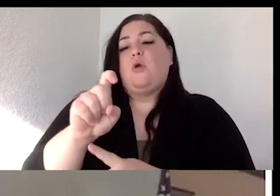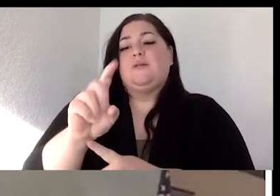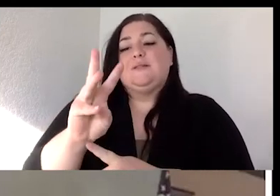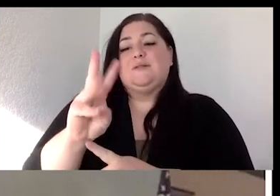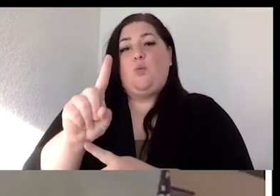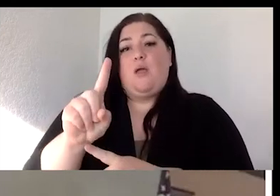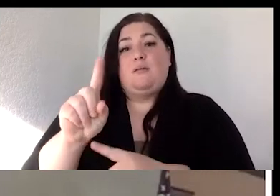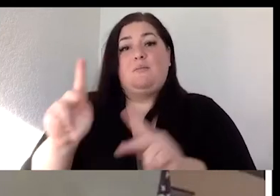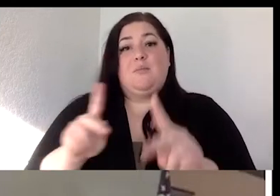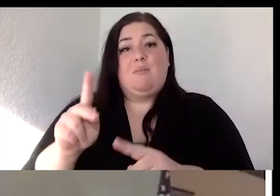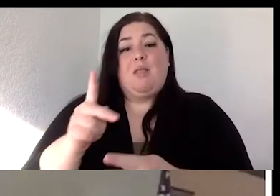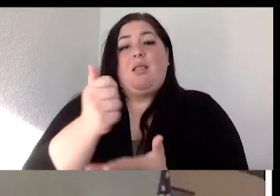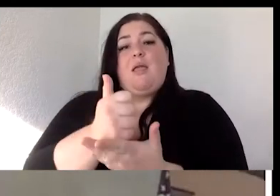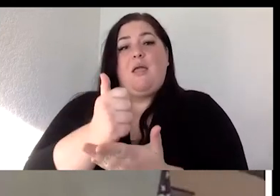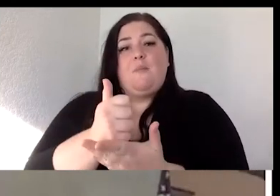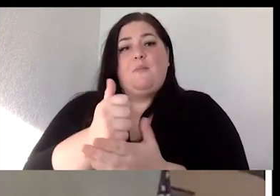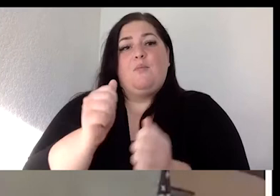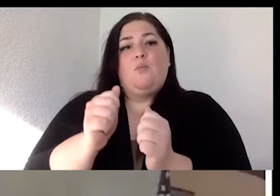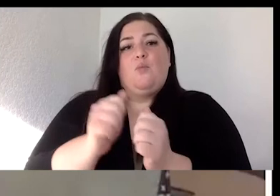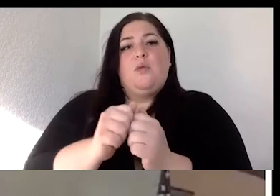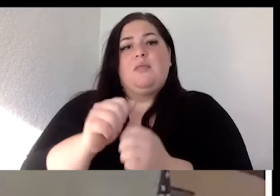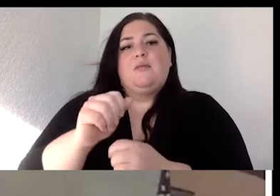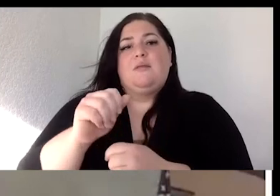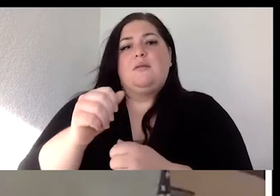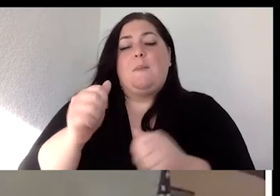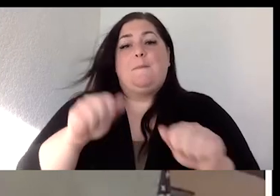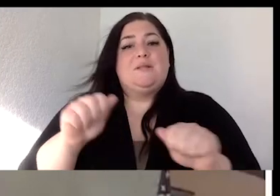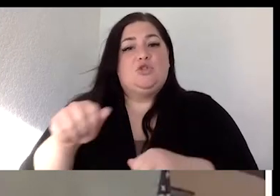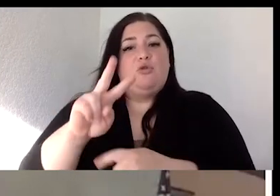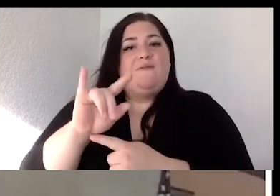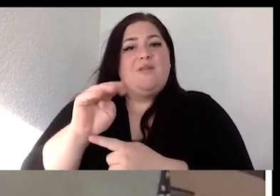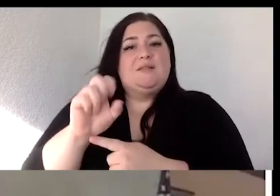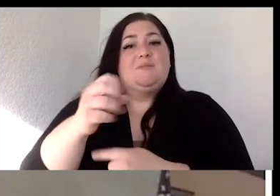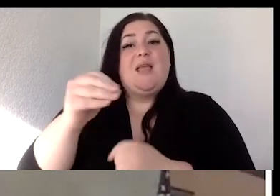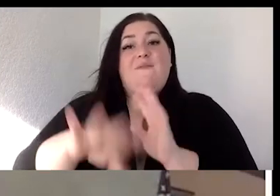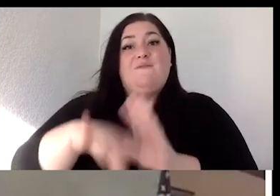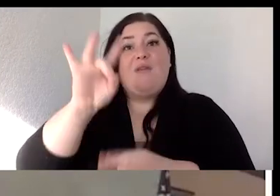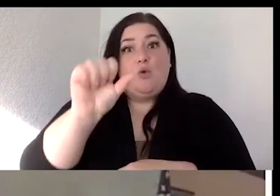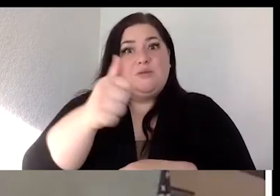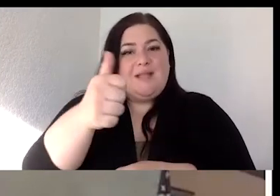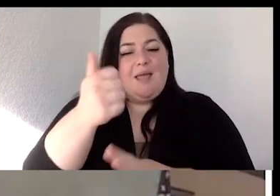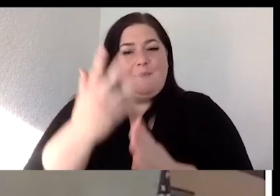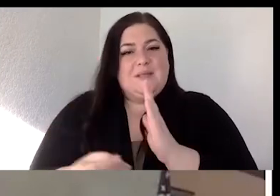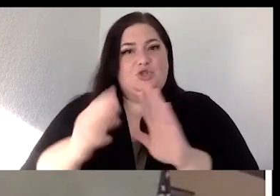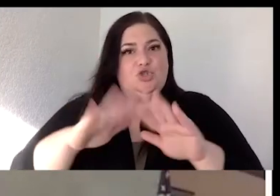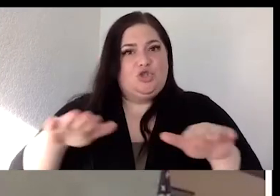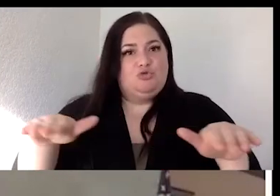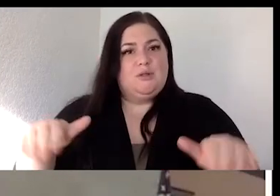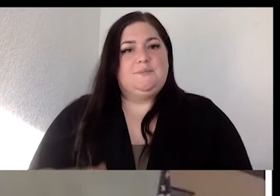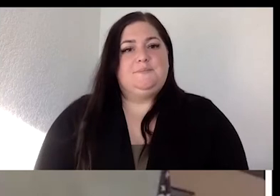They assisted 51 potential victims, and they found 10 missing children.